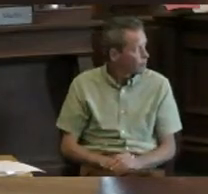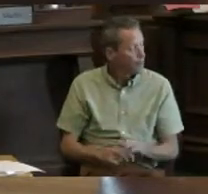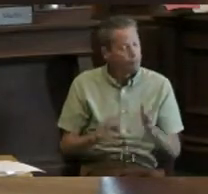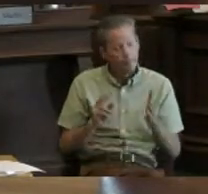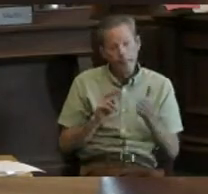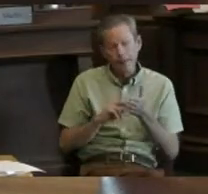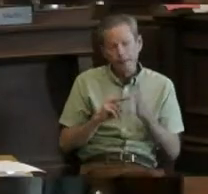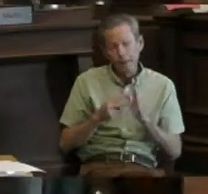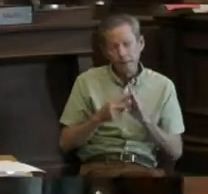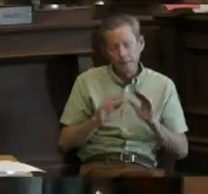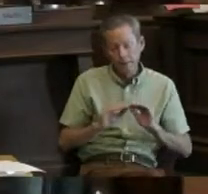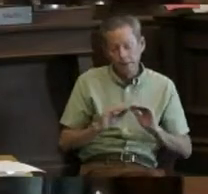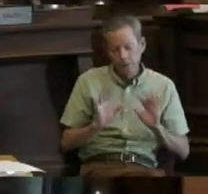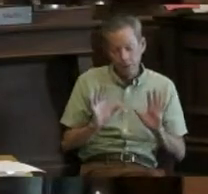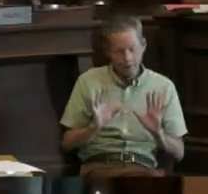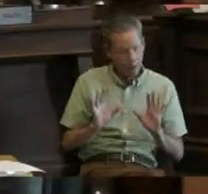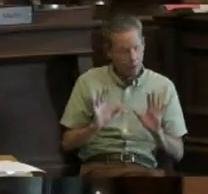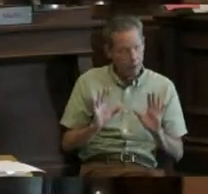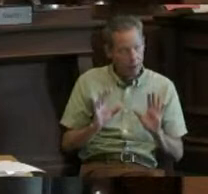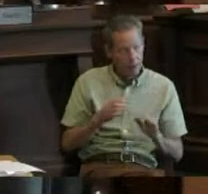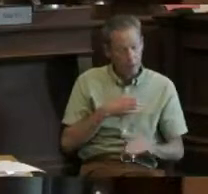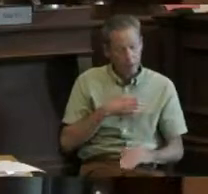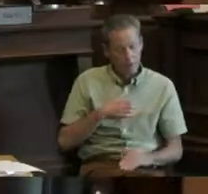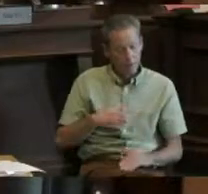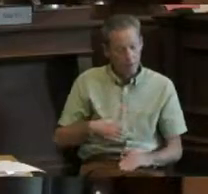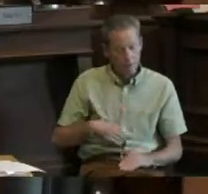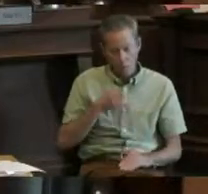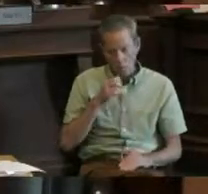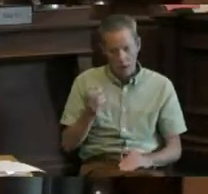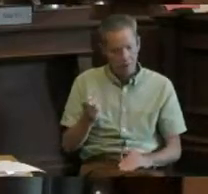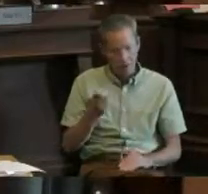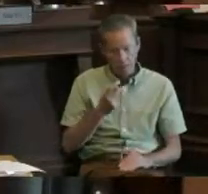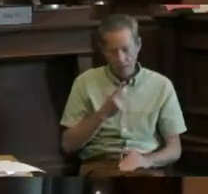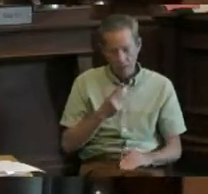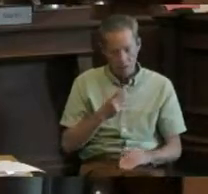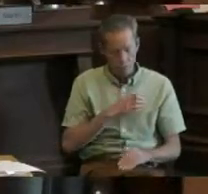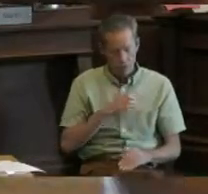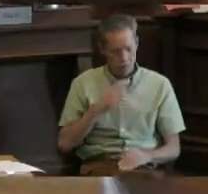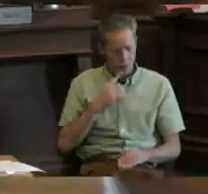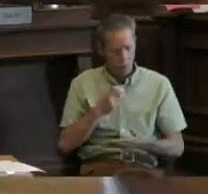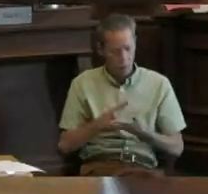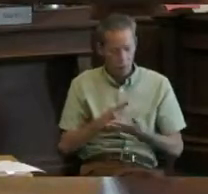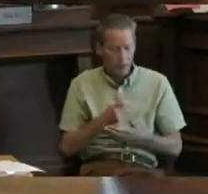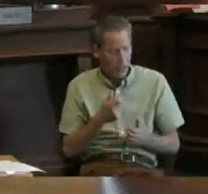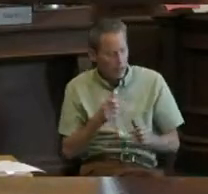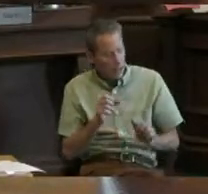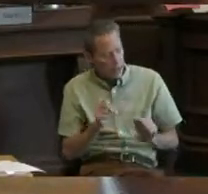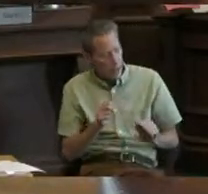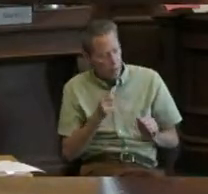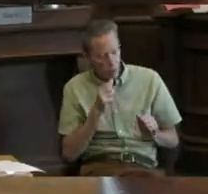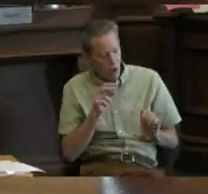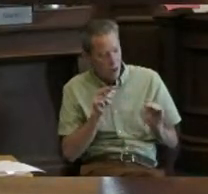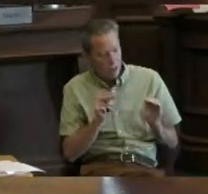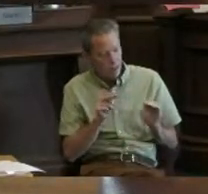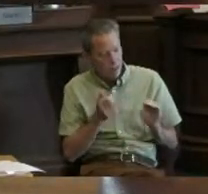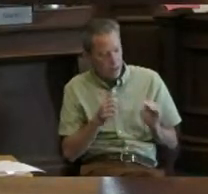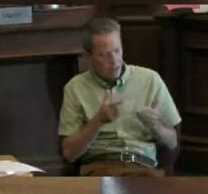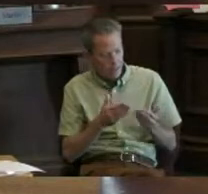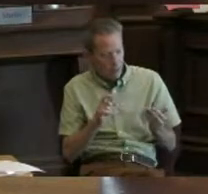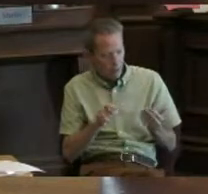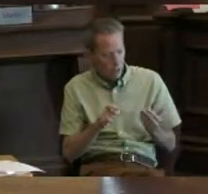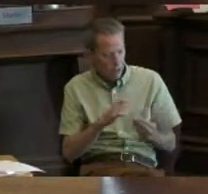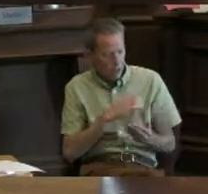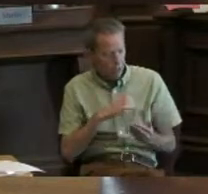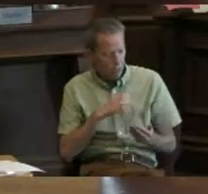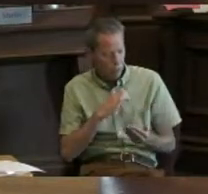mean, just to clarify, the mayor would not have to come back to council for approval. We're not anticipating okay. anything else, but the mayor would not have to come back. That's correct.